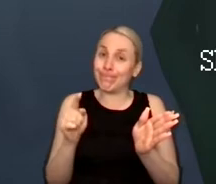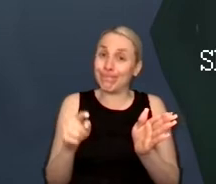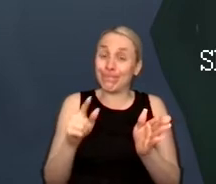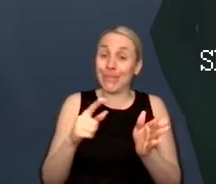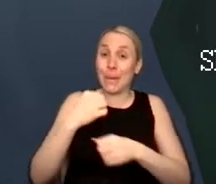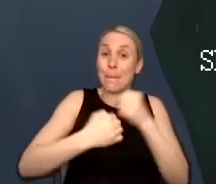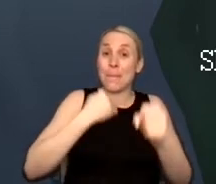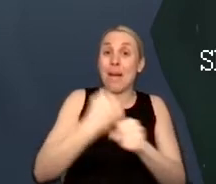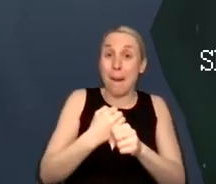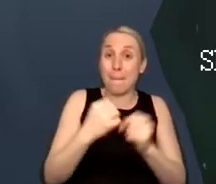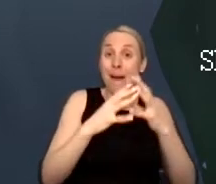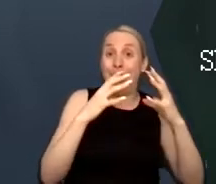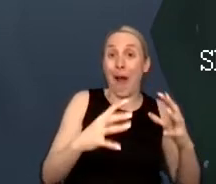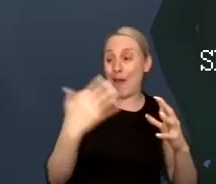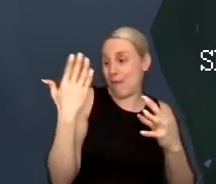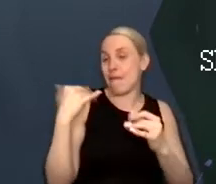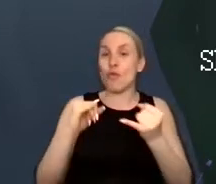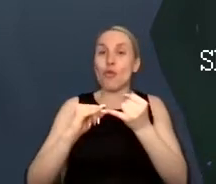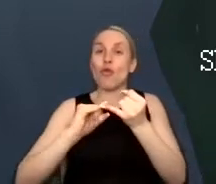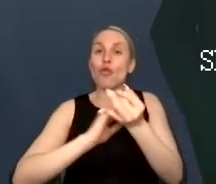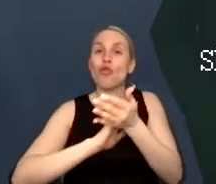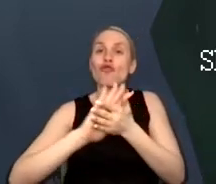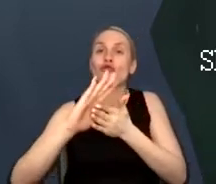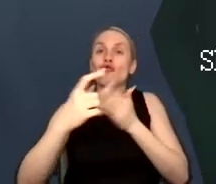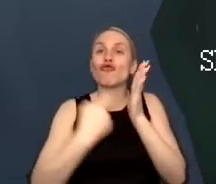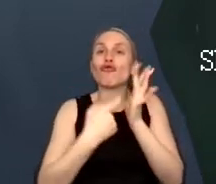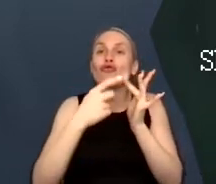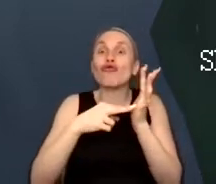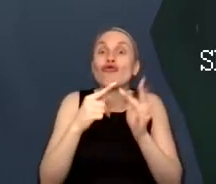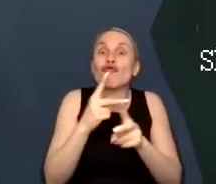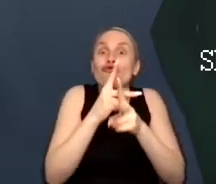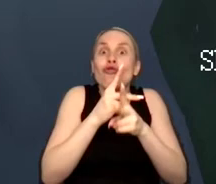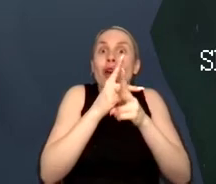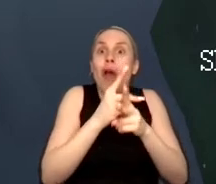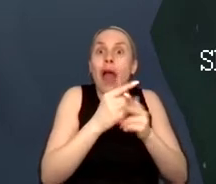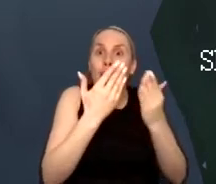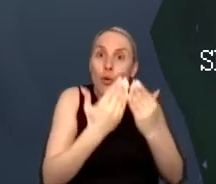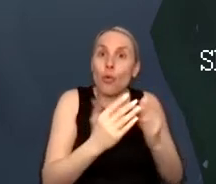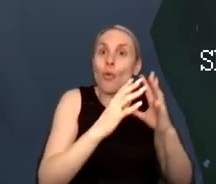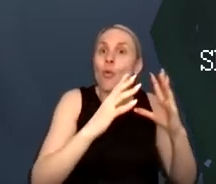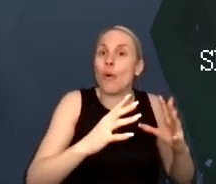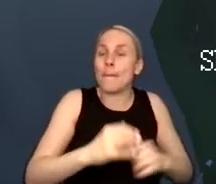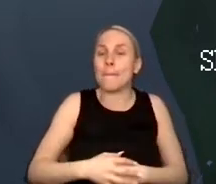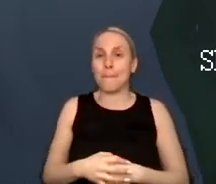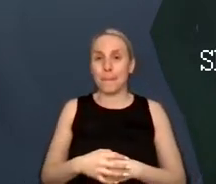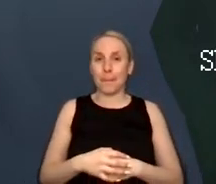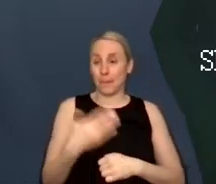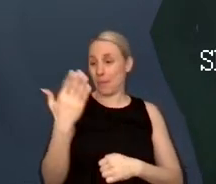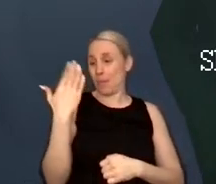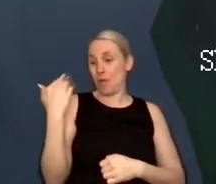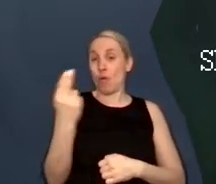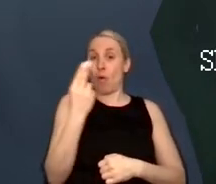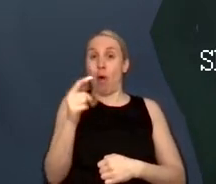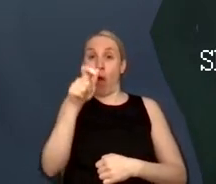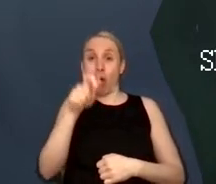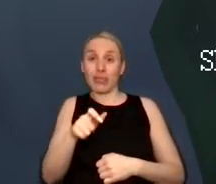was shrines. And we kind of, the very first version of this game was involved the artist placing all of the